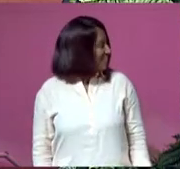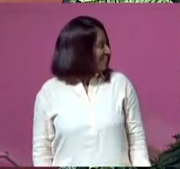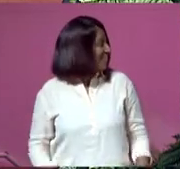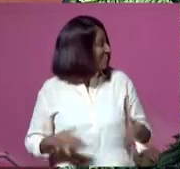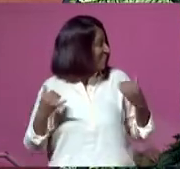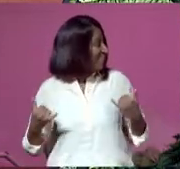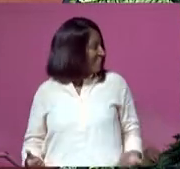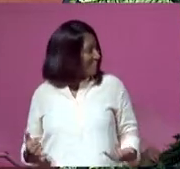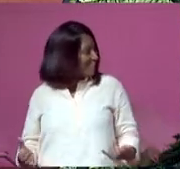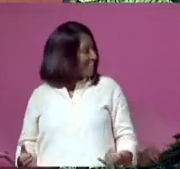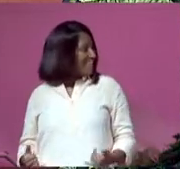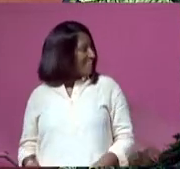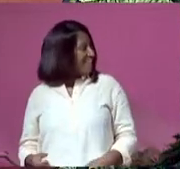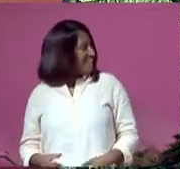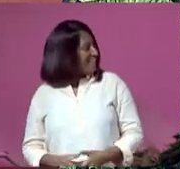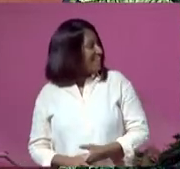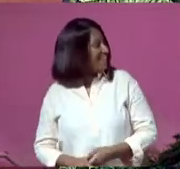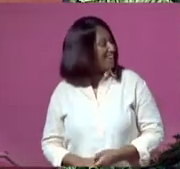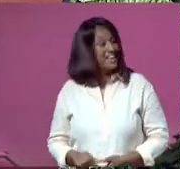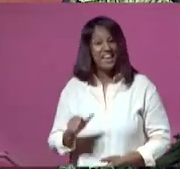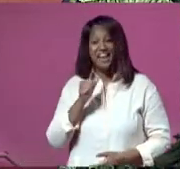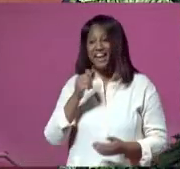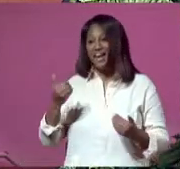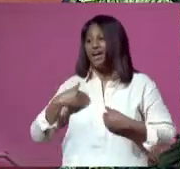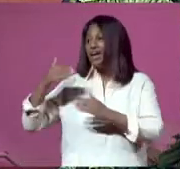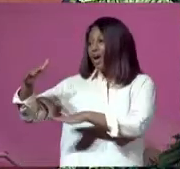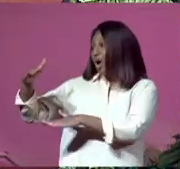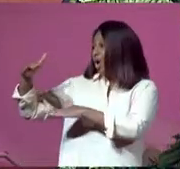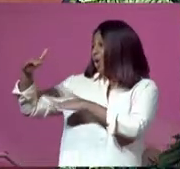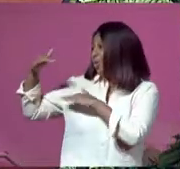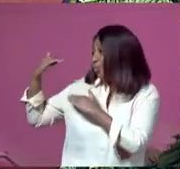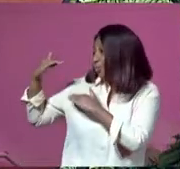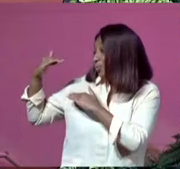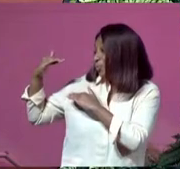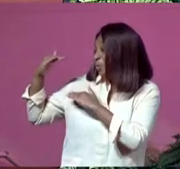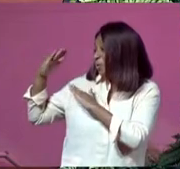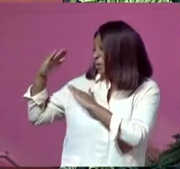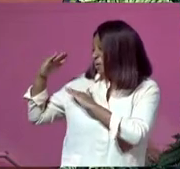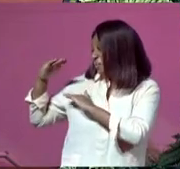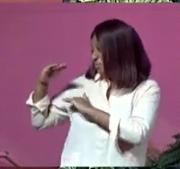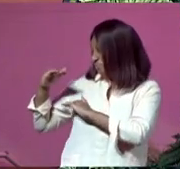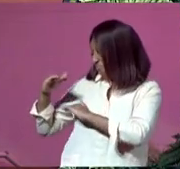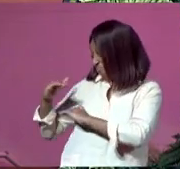Now, you don't have to reduce yourself to be chosen.